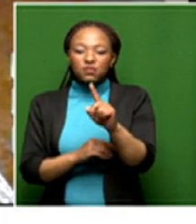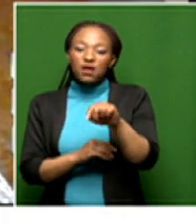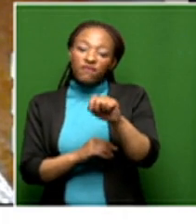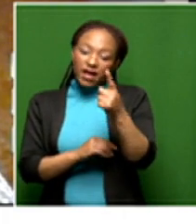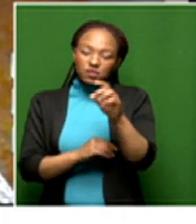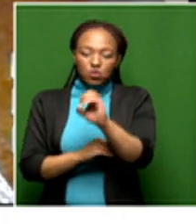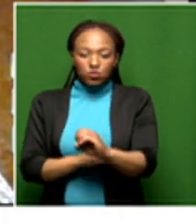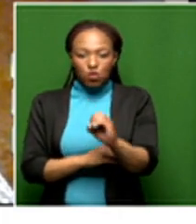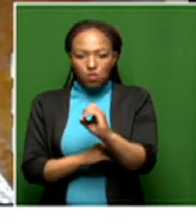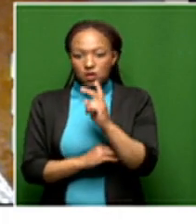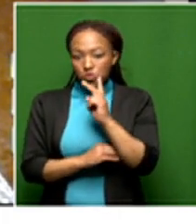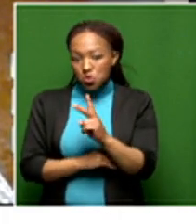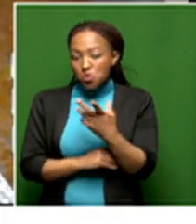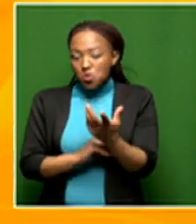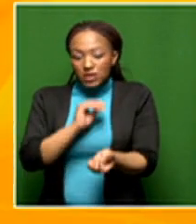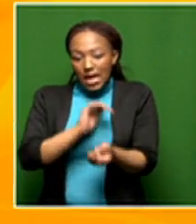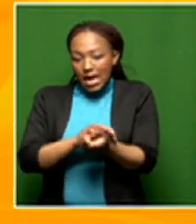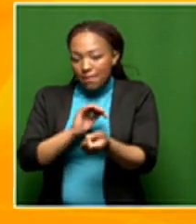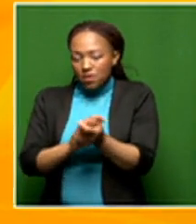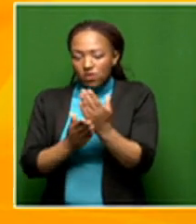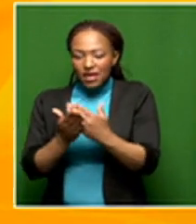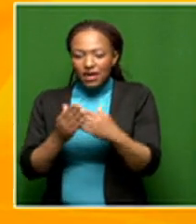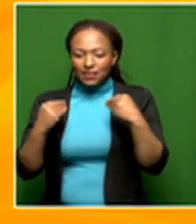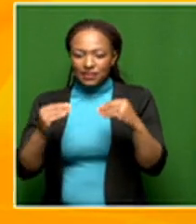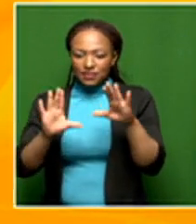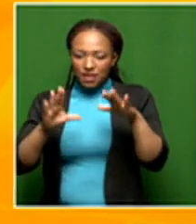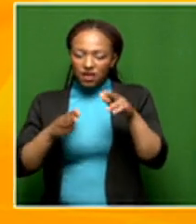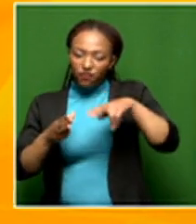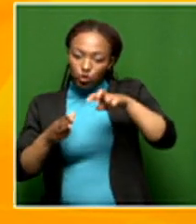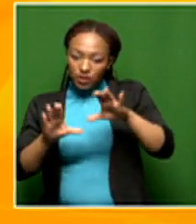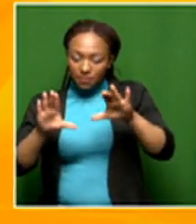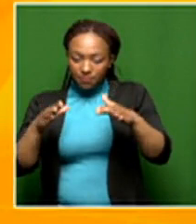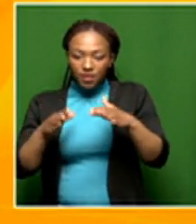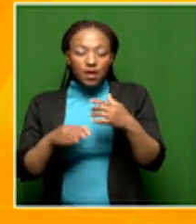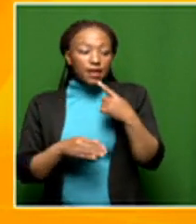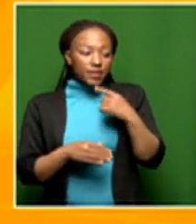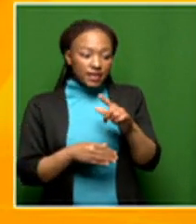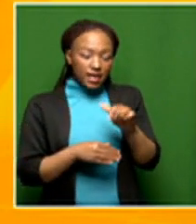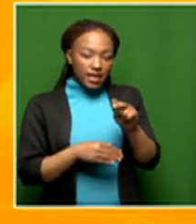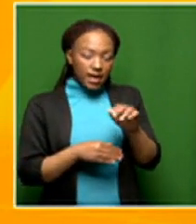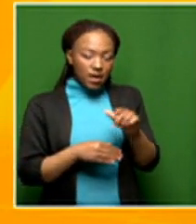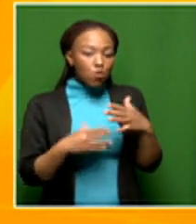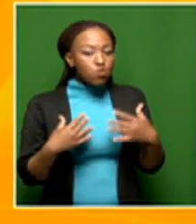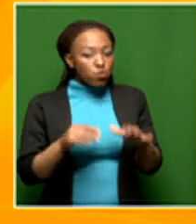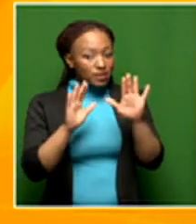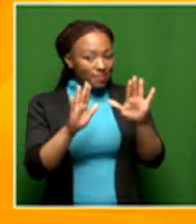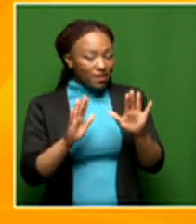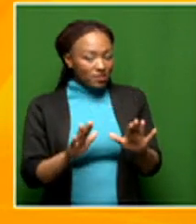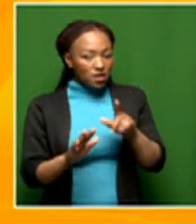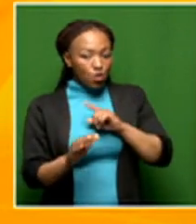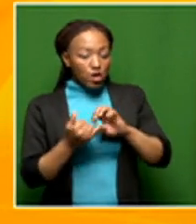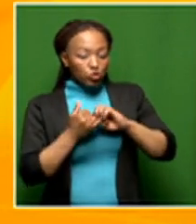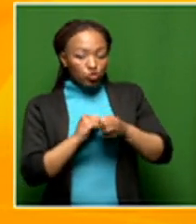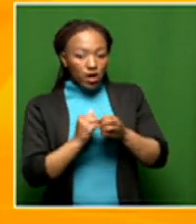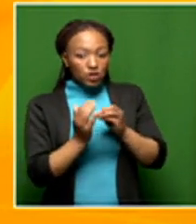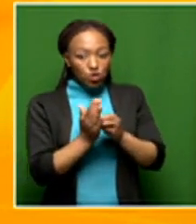also more broadly what is happening in the sector. And I must just say, Leanne, it's amazing trying to book,